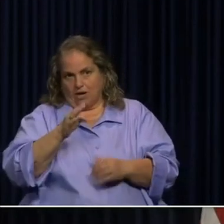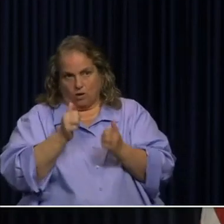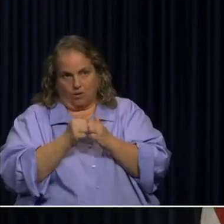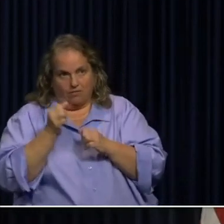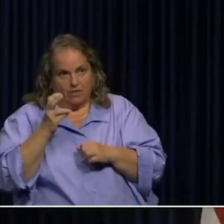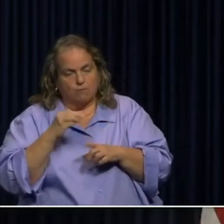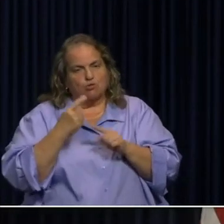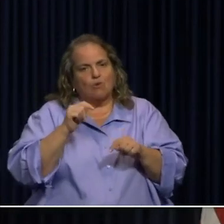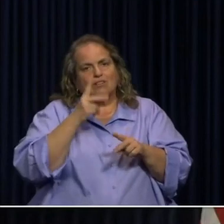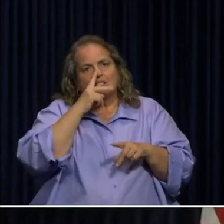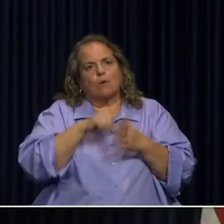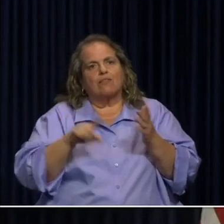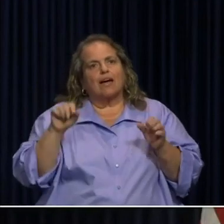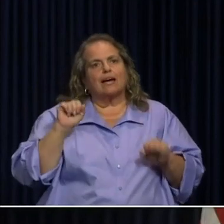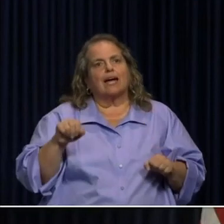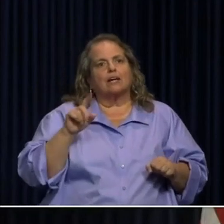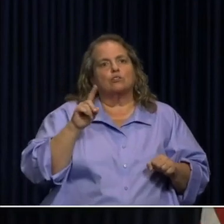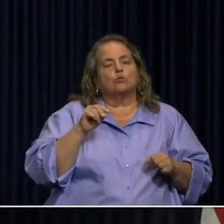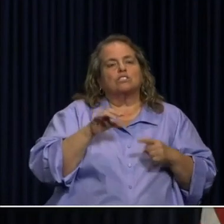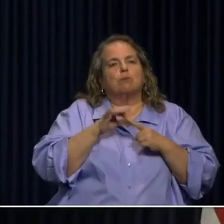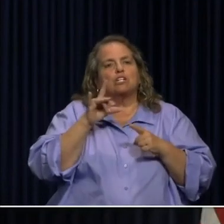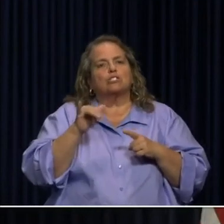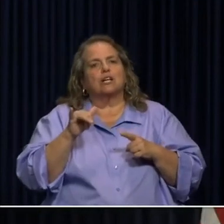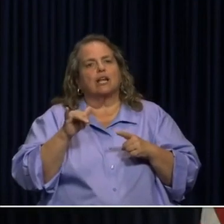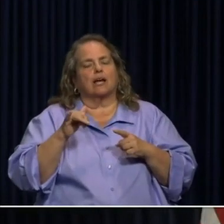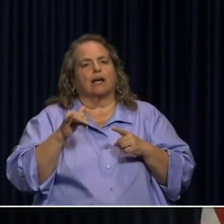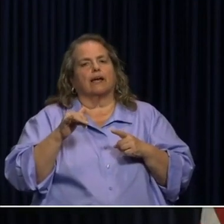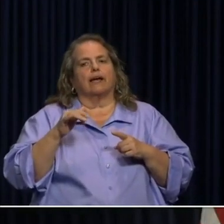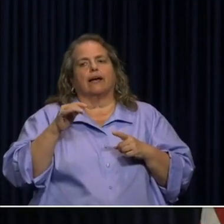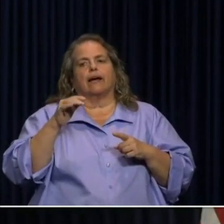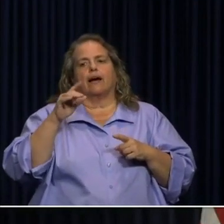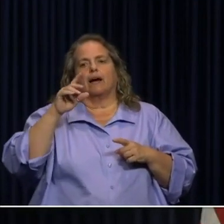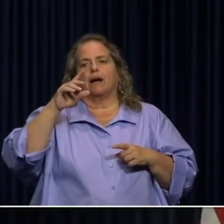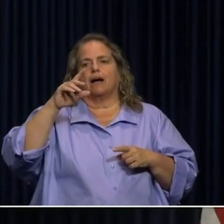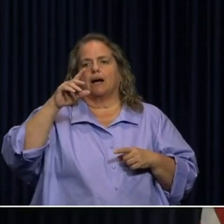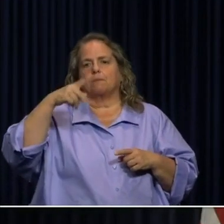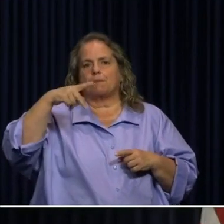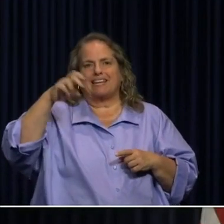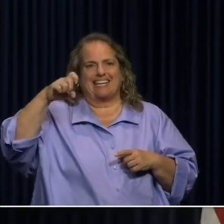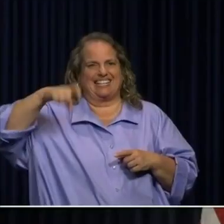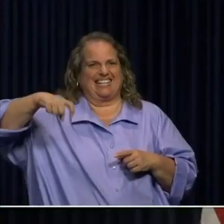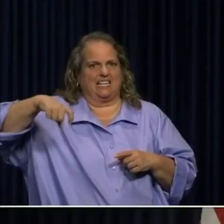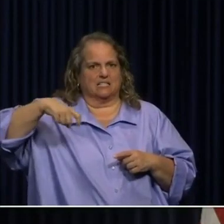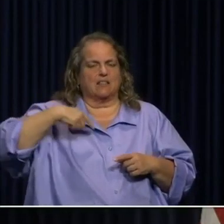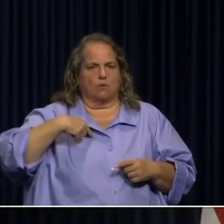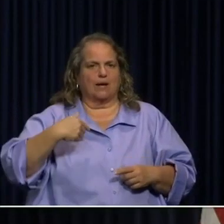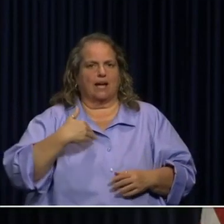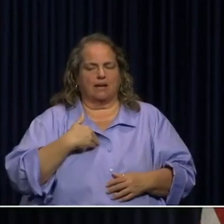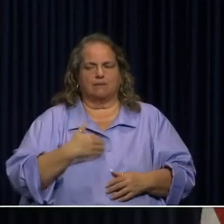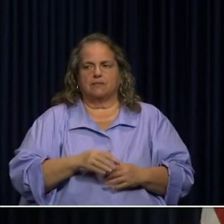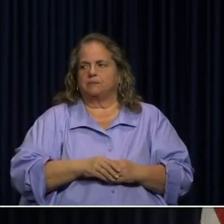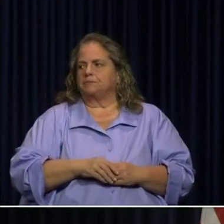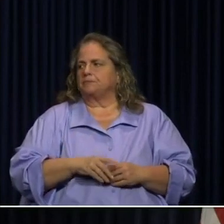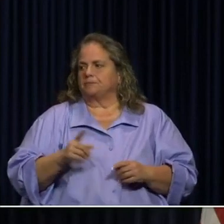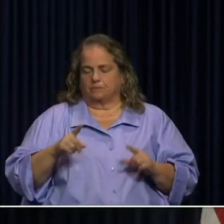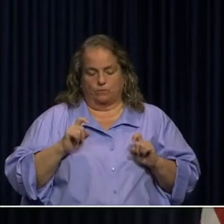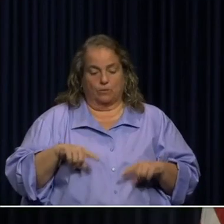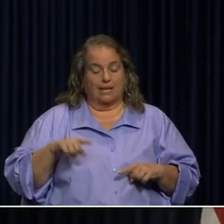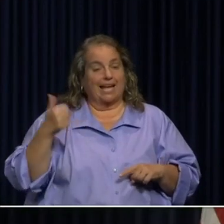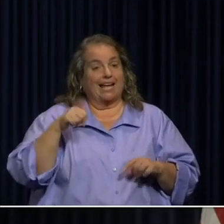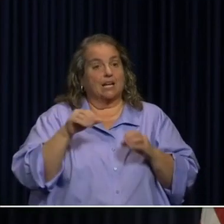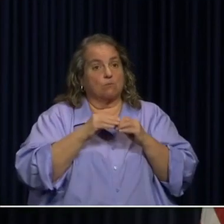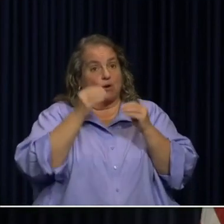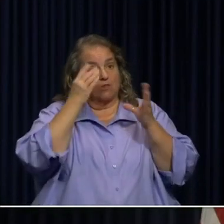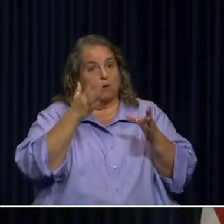to see what they can do, especially at the top end of the PPE that we need. Is there any more information on plans to